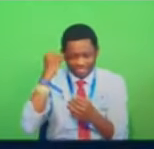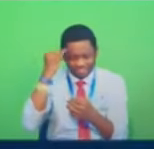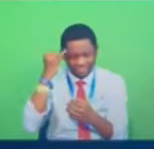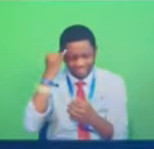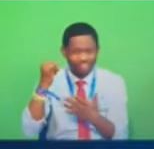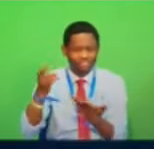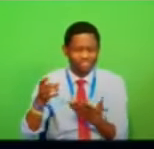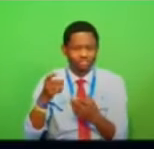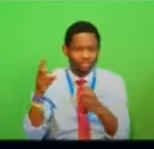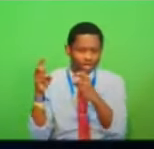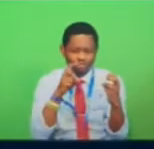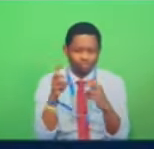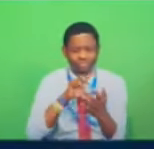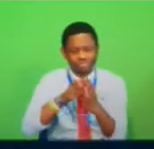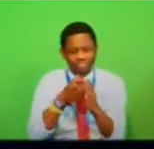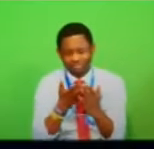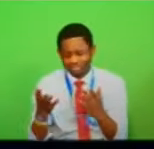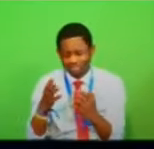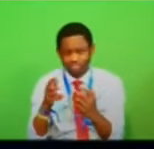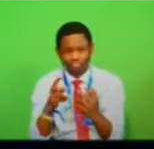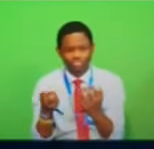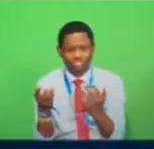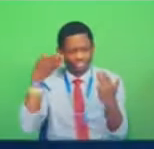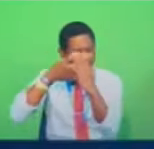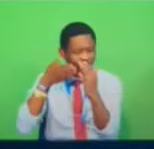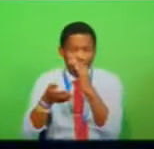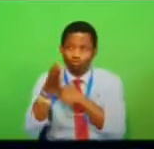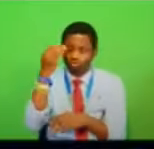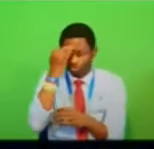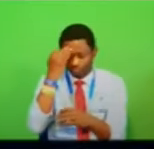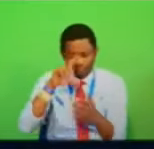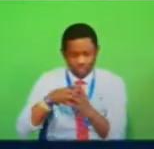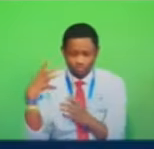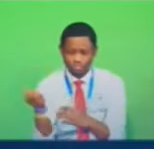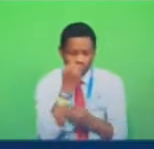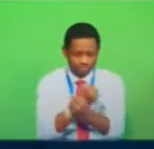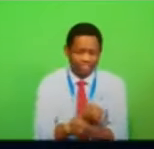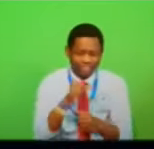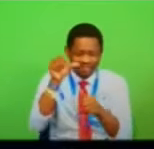that sets itself against the knowledge of God. And we take captive every thought